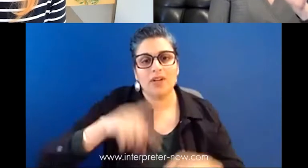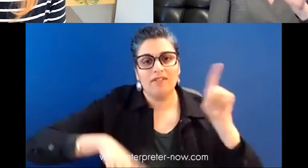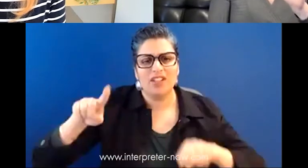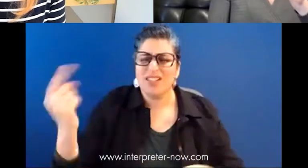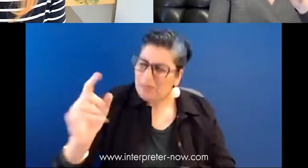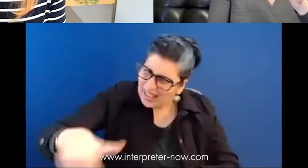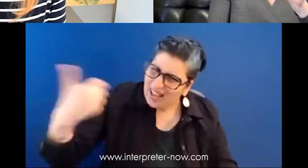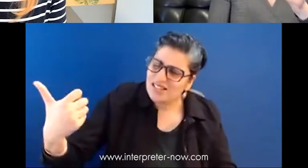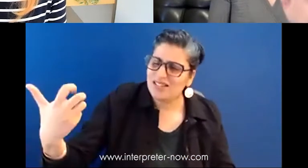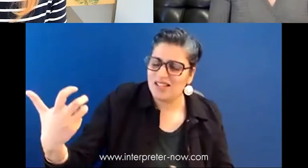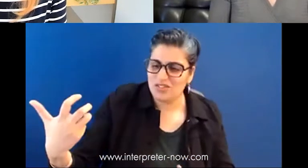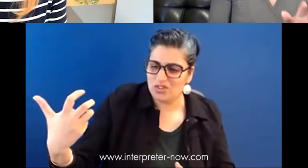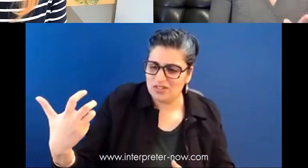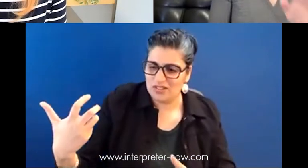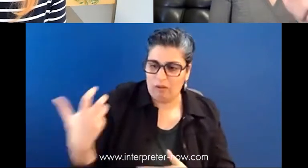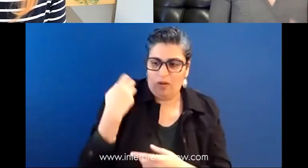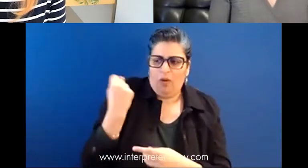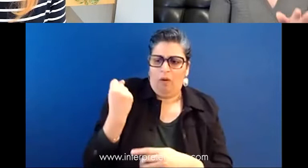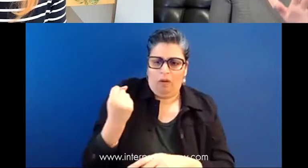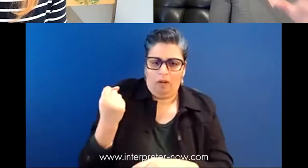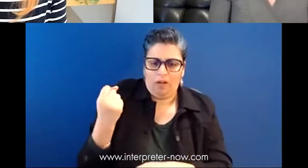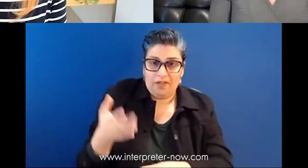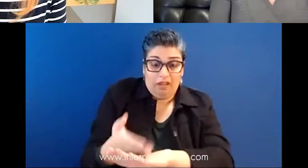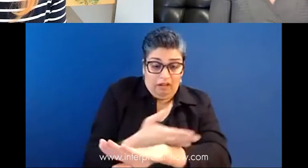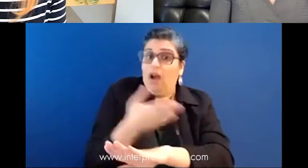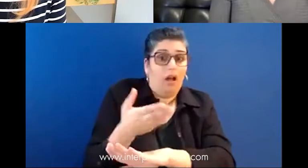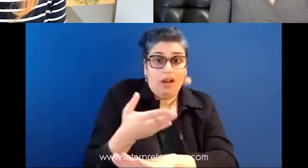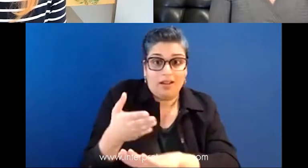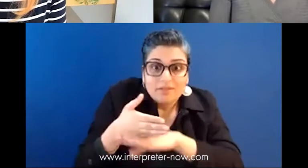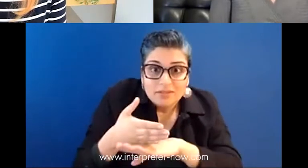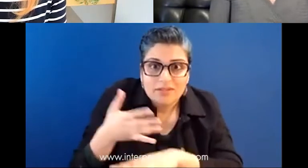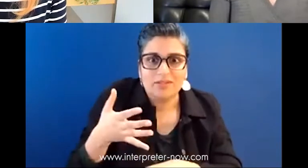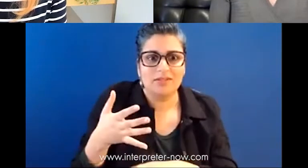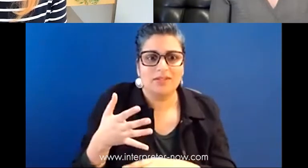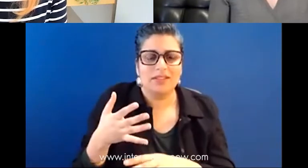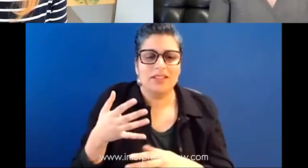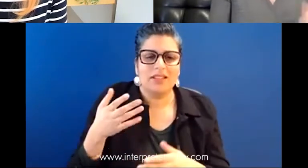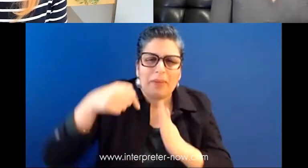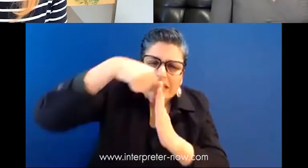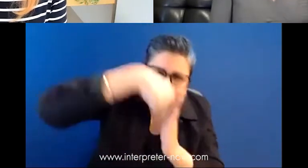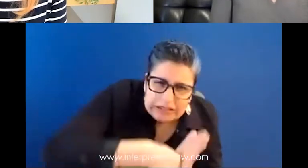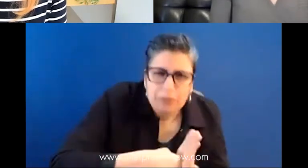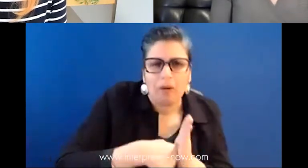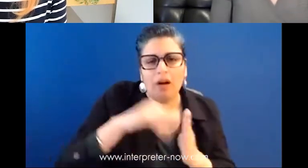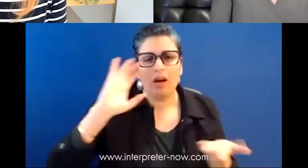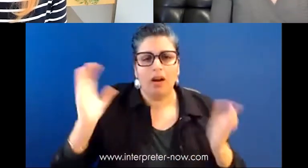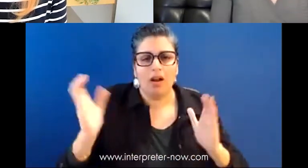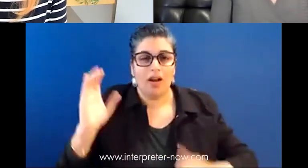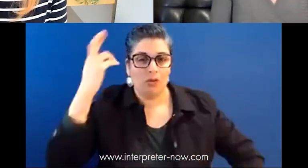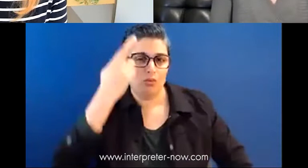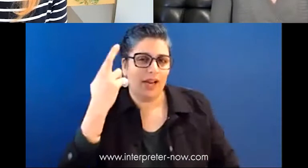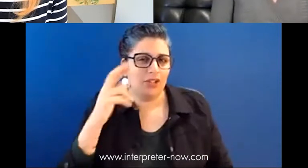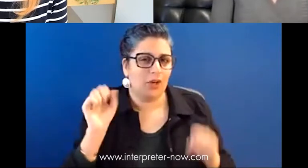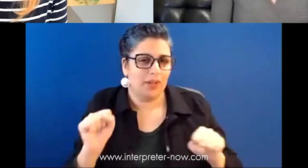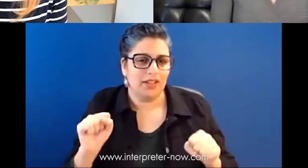that goes deeper than our rational ability to run our companies or run our hiring